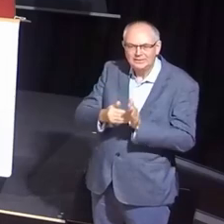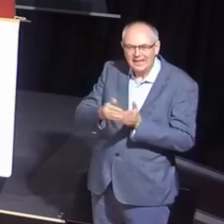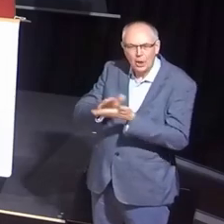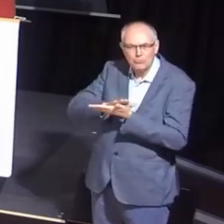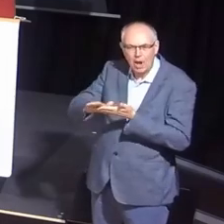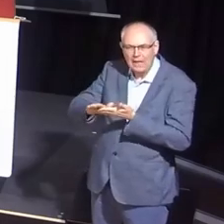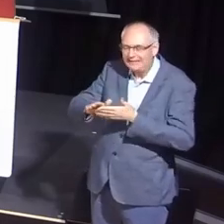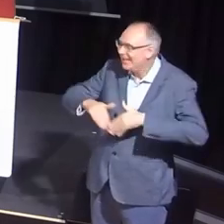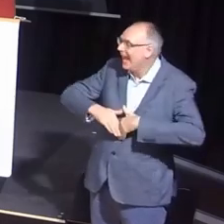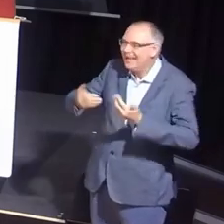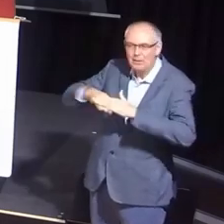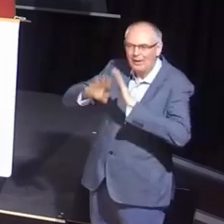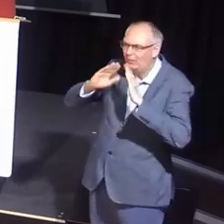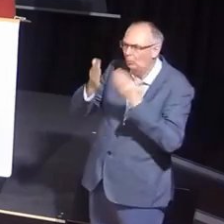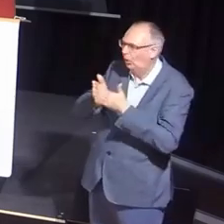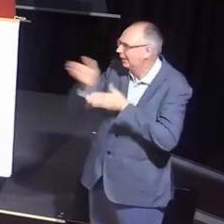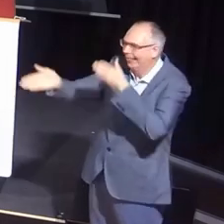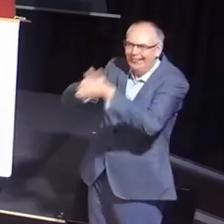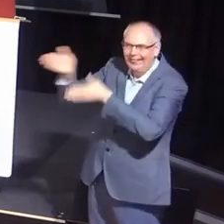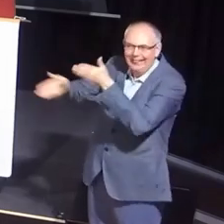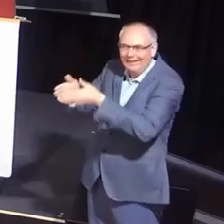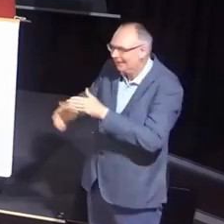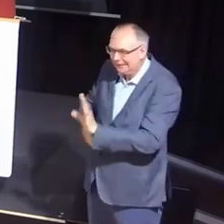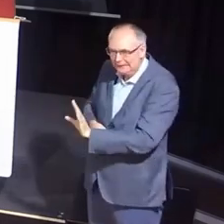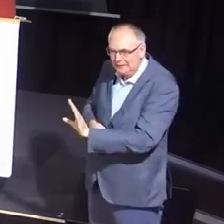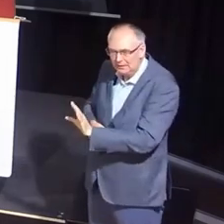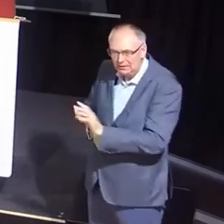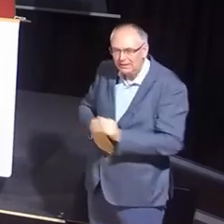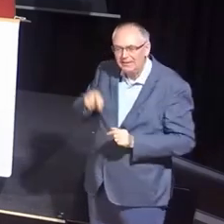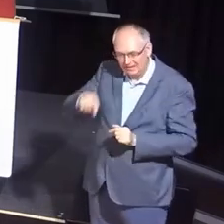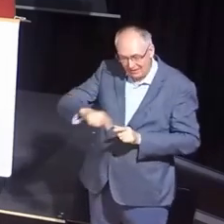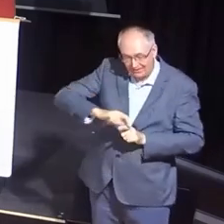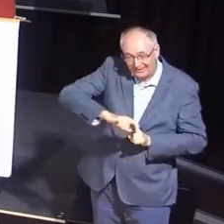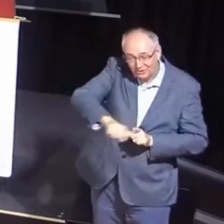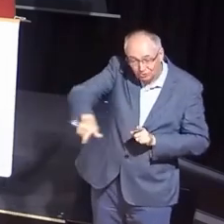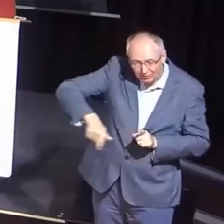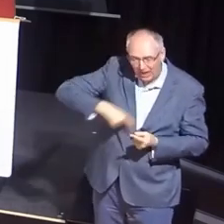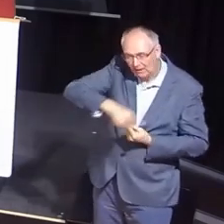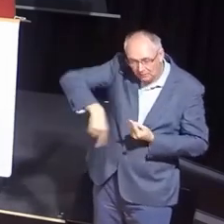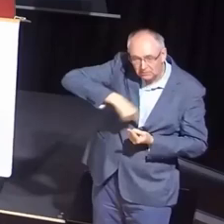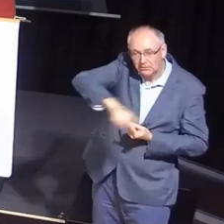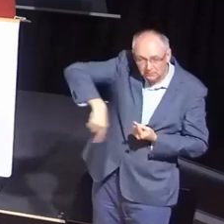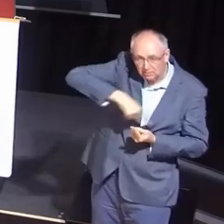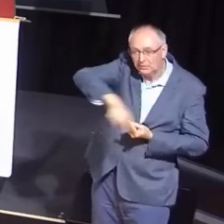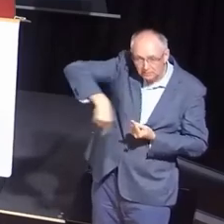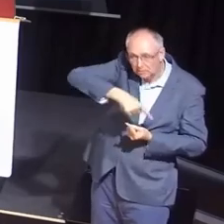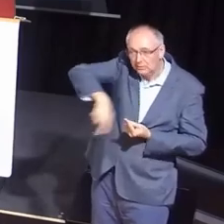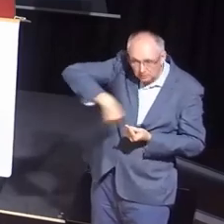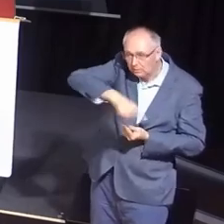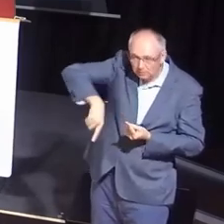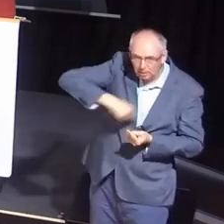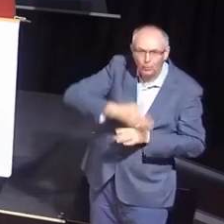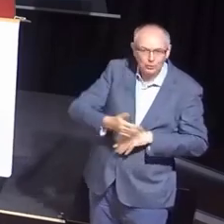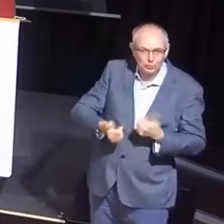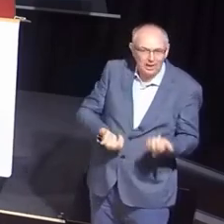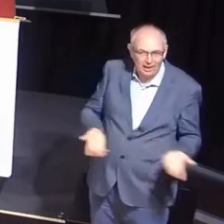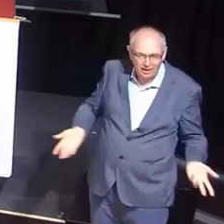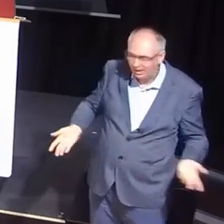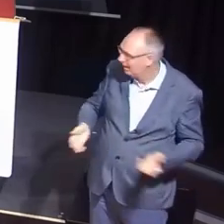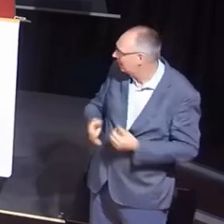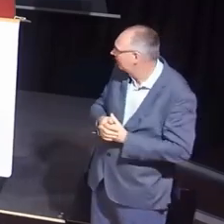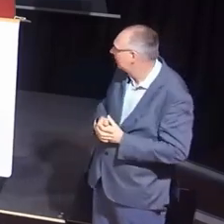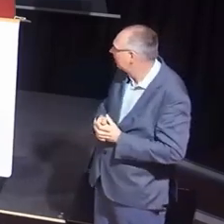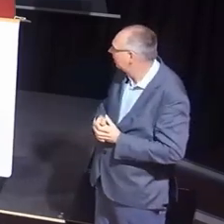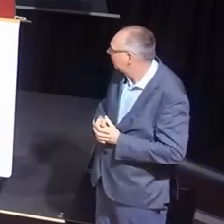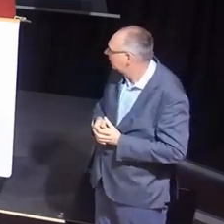world. No idea. But go around this track until you're sick. That works really well. One of the things I'm really happy